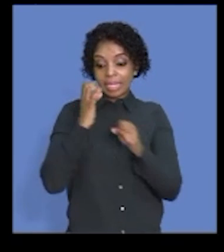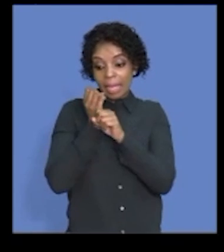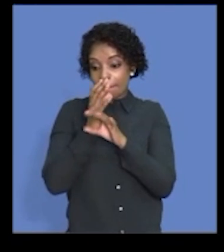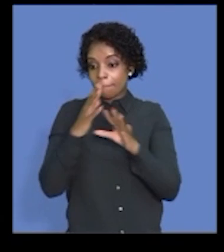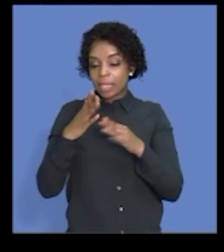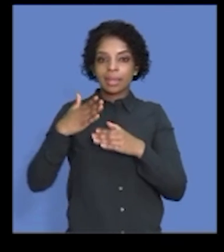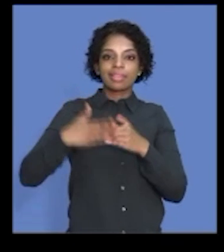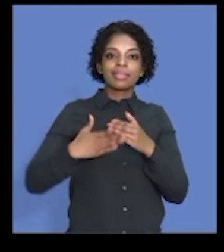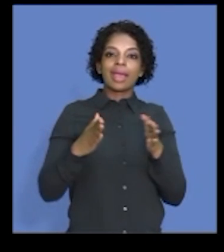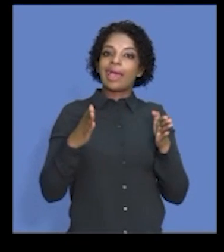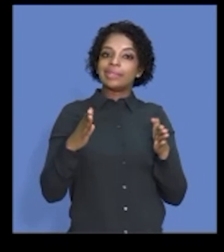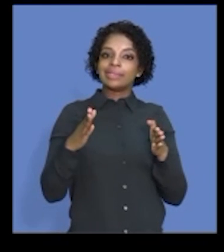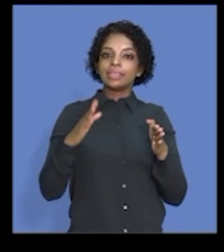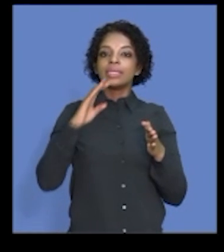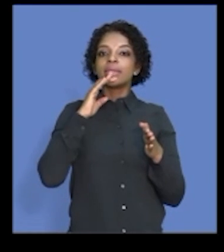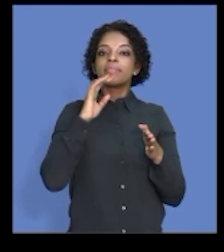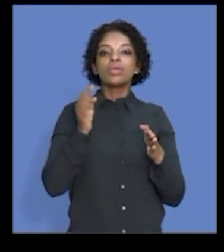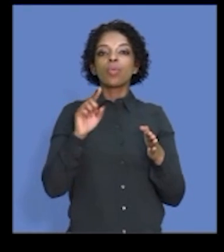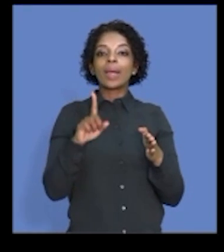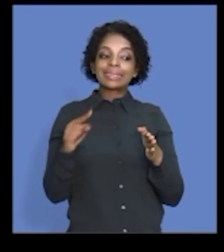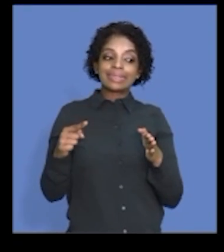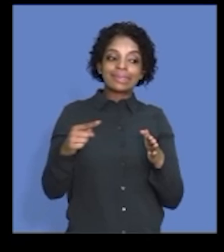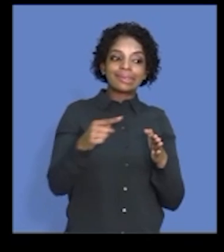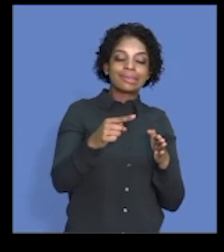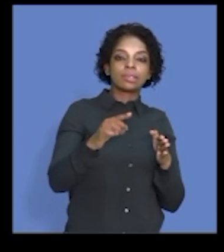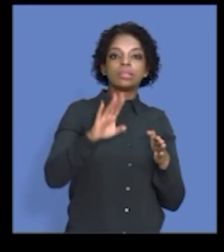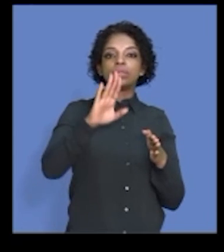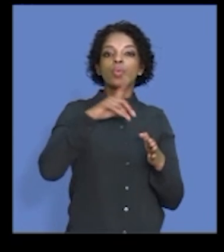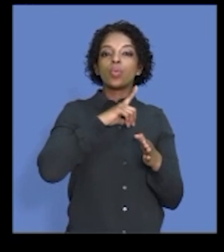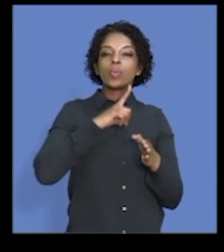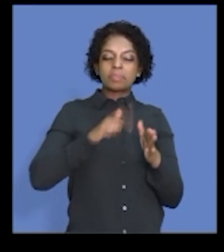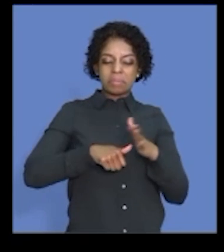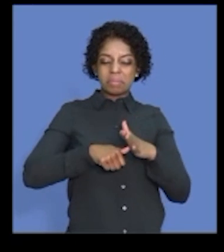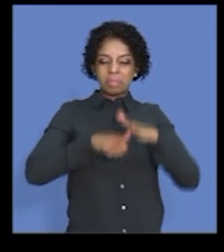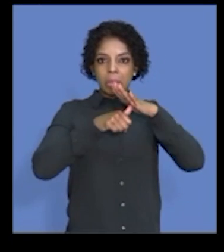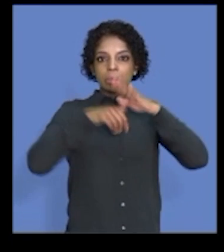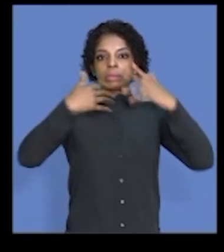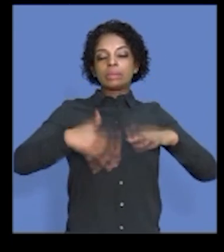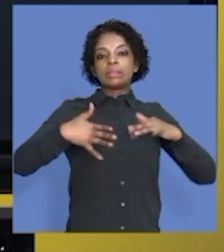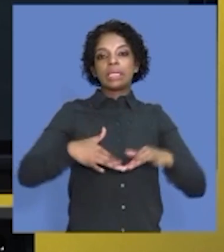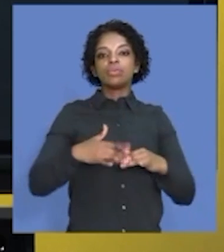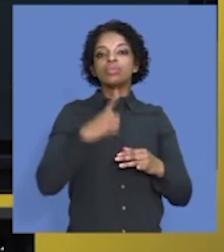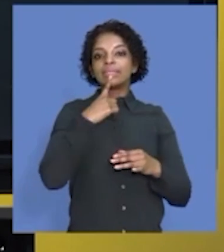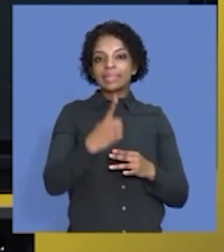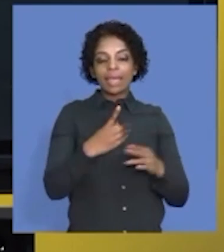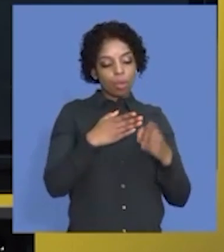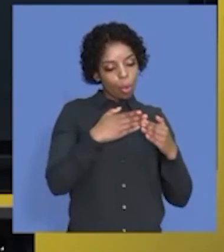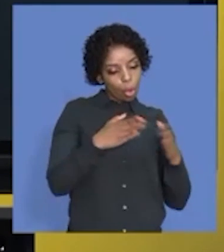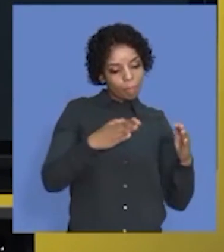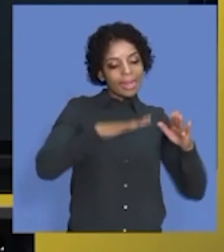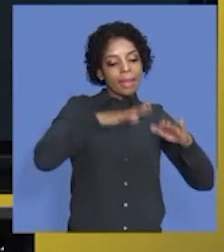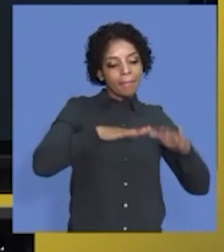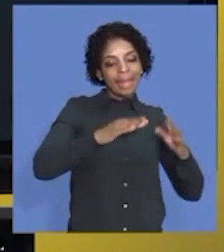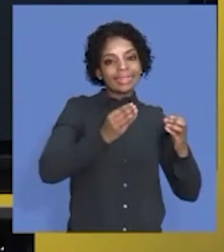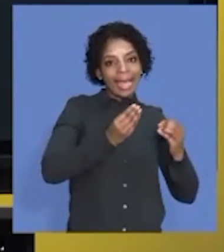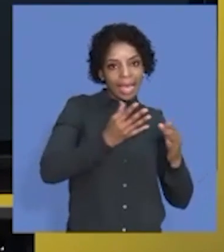end. So that's the direction of your arrow, because it's important to determine what was your opening balance and what was your closing